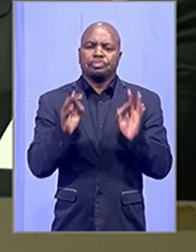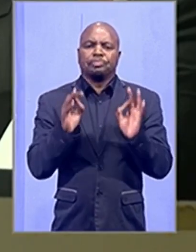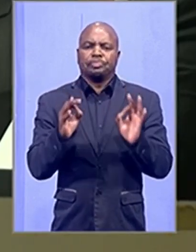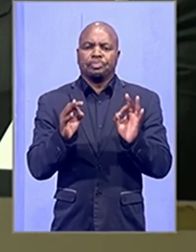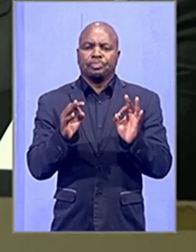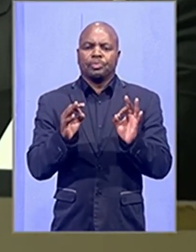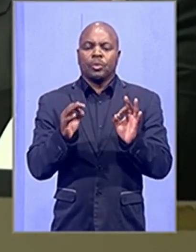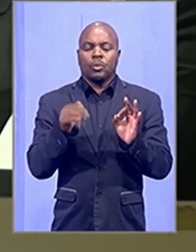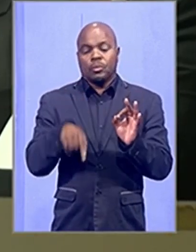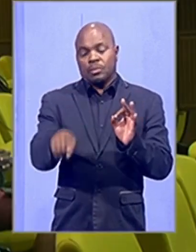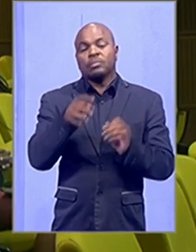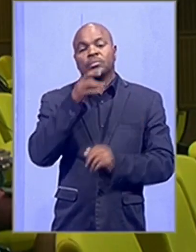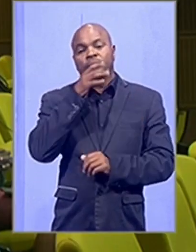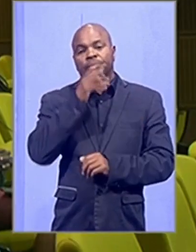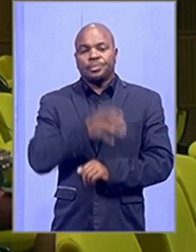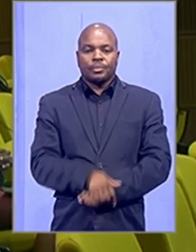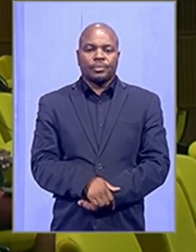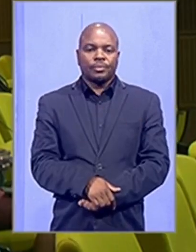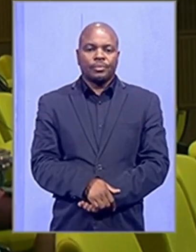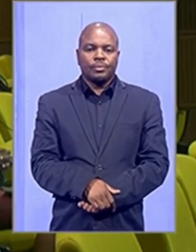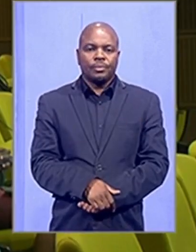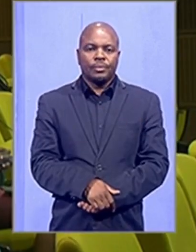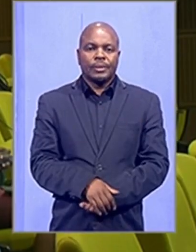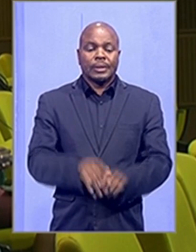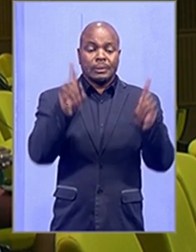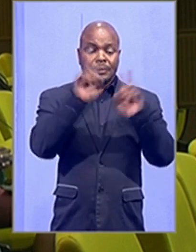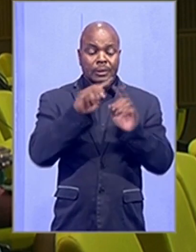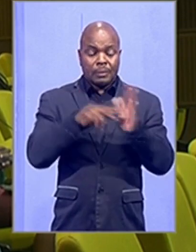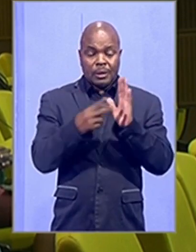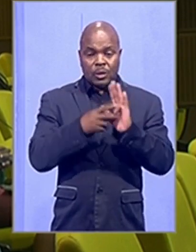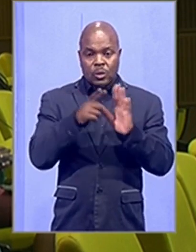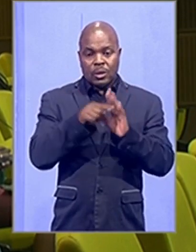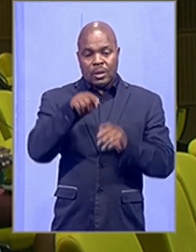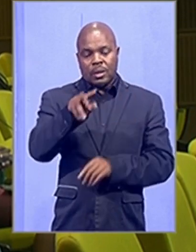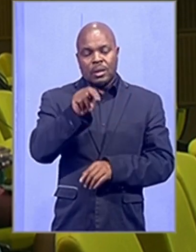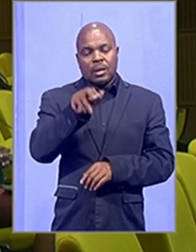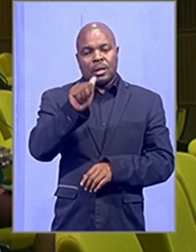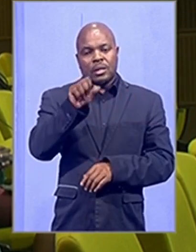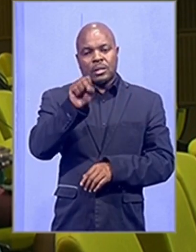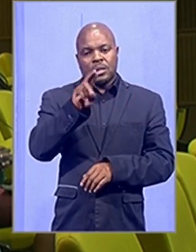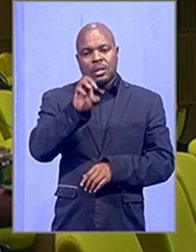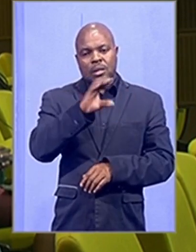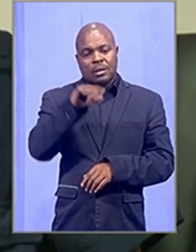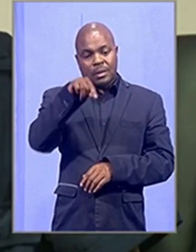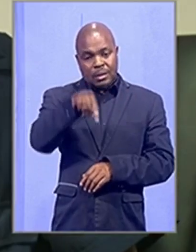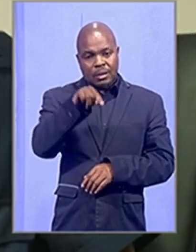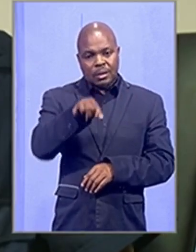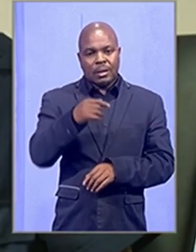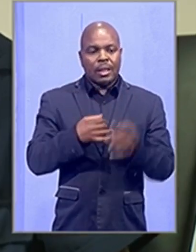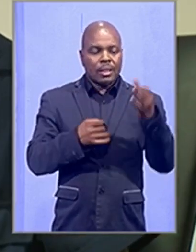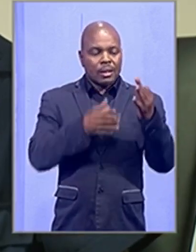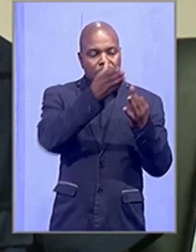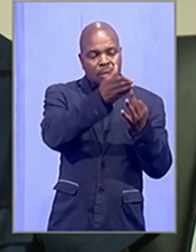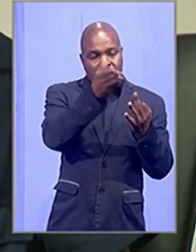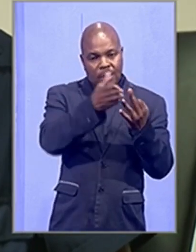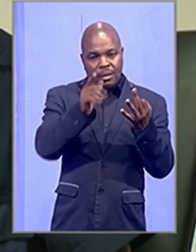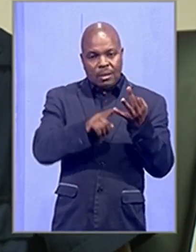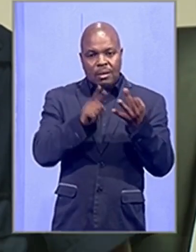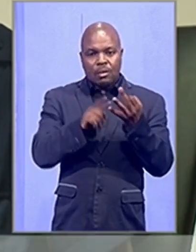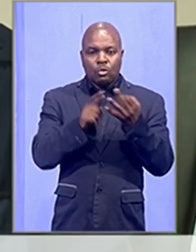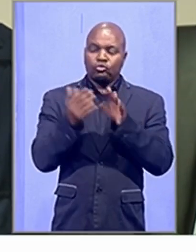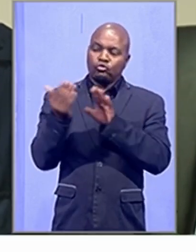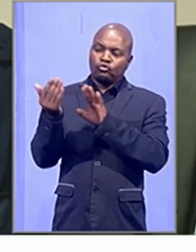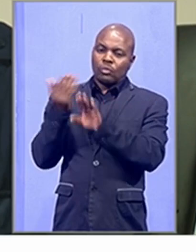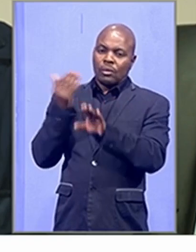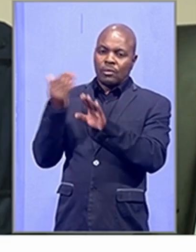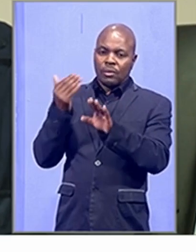lenaneo ka mokibelo. One special plan is that Nazareth Road will be converted into 3 lanes, and that's for traffic coming